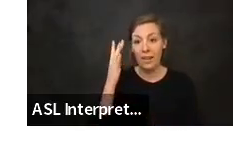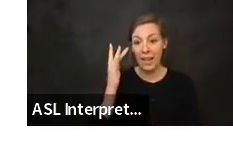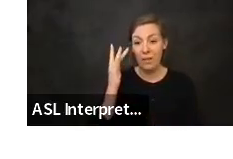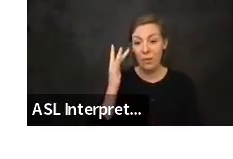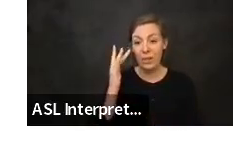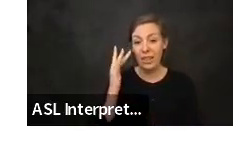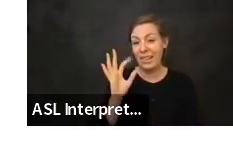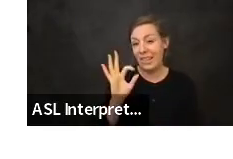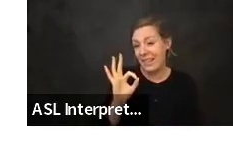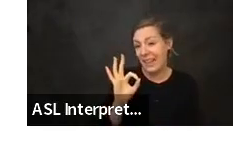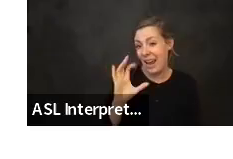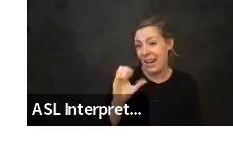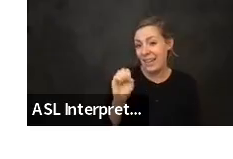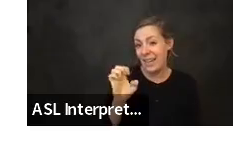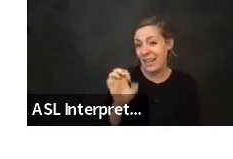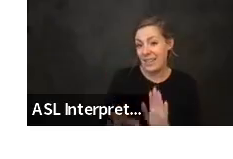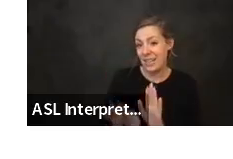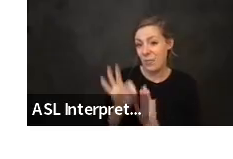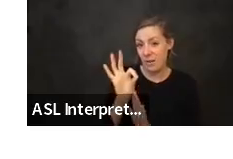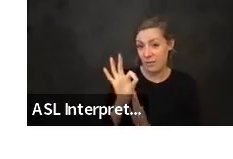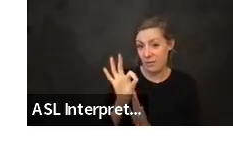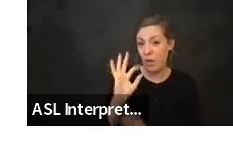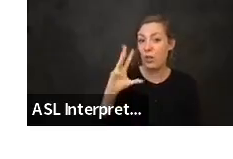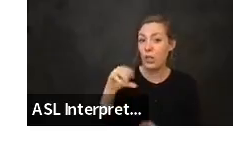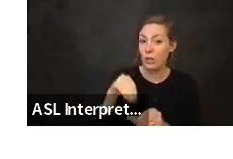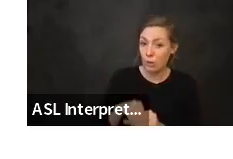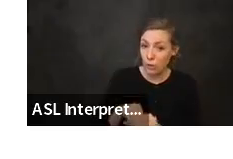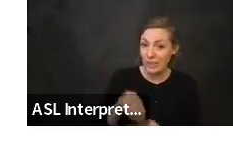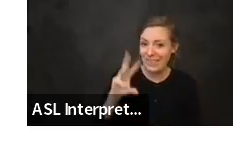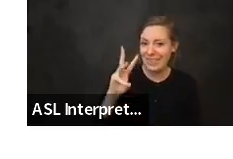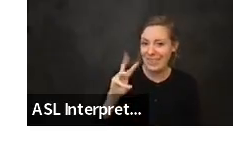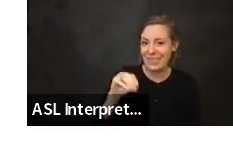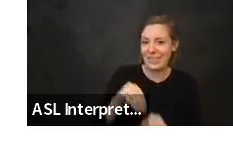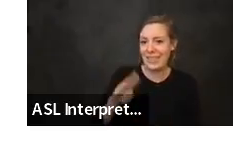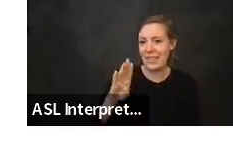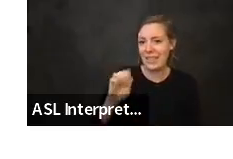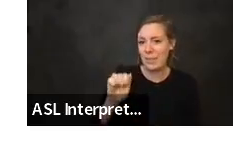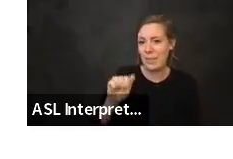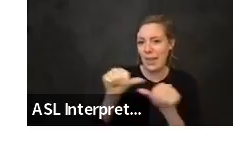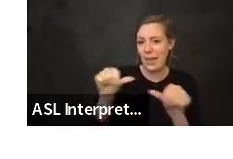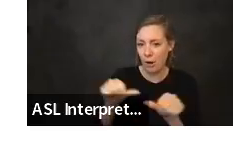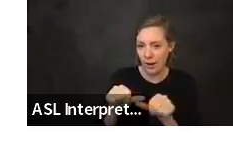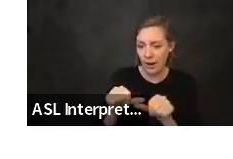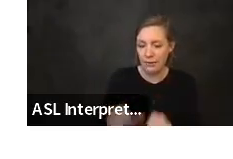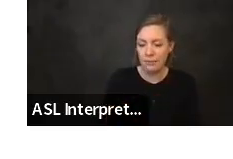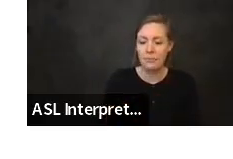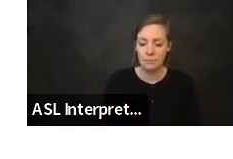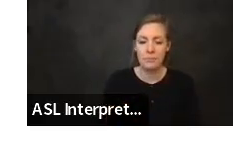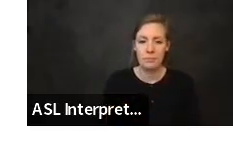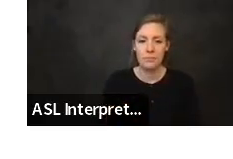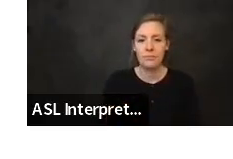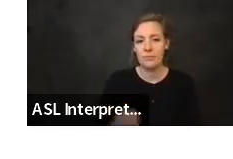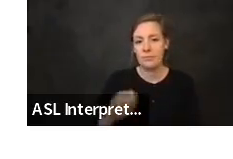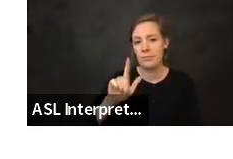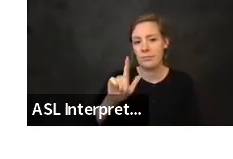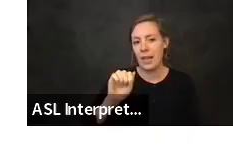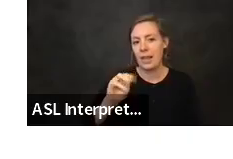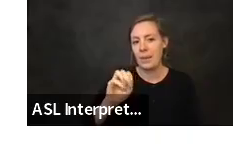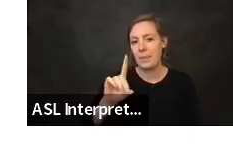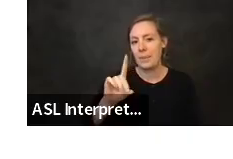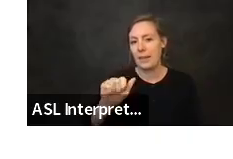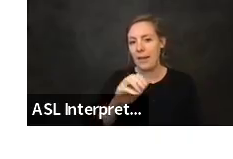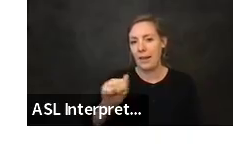9 cases have been detected, including 6 in the Bay Area. And that's in Alameda and in San